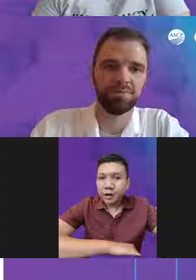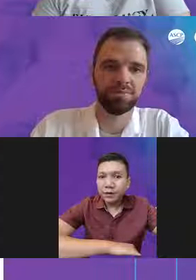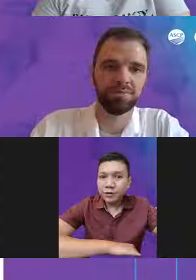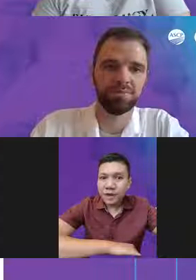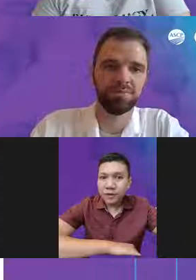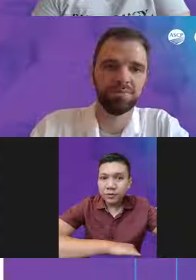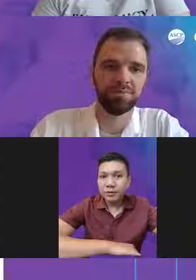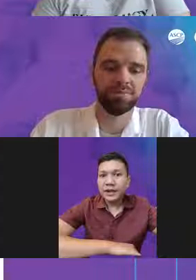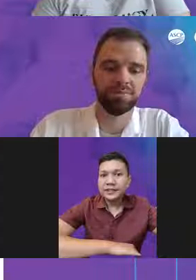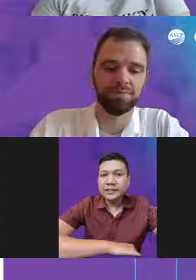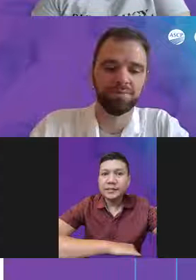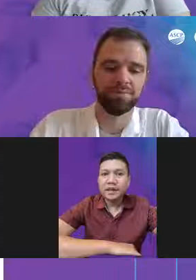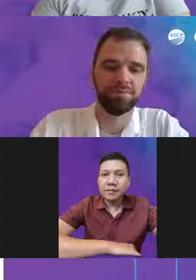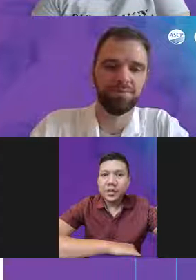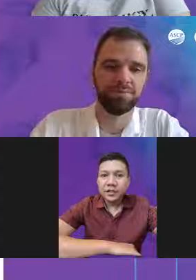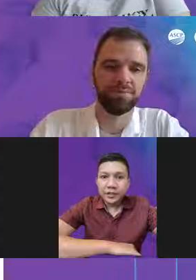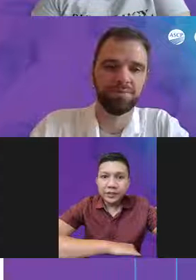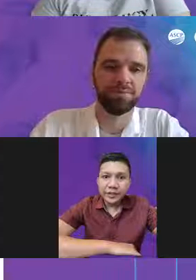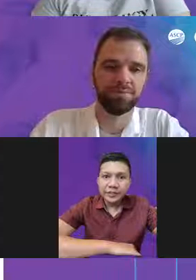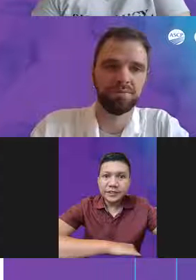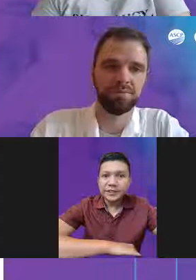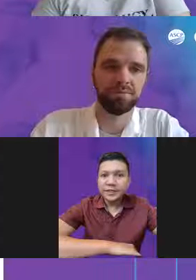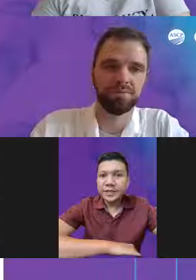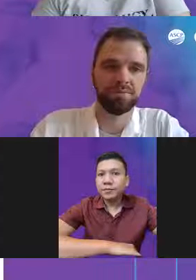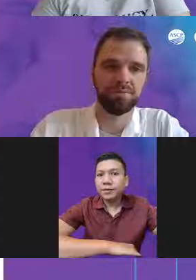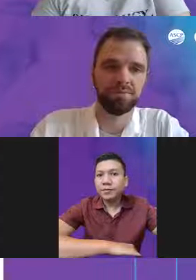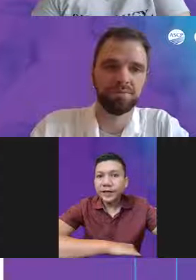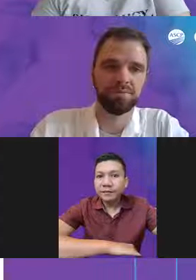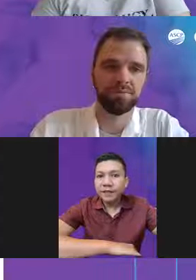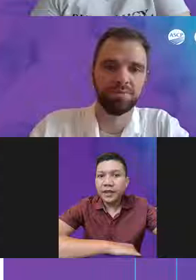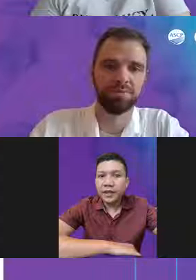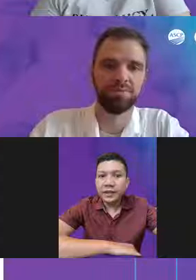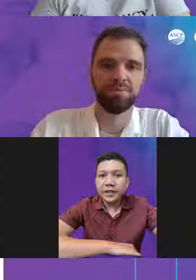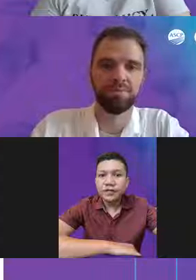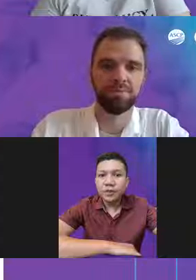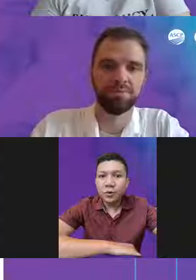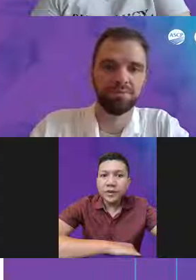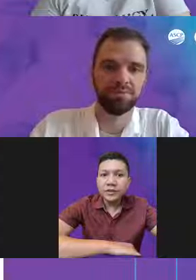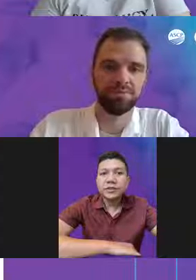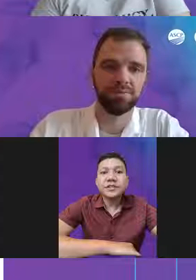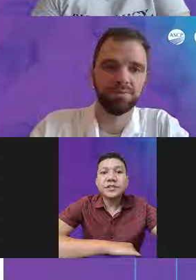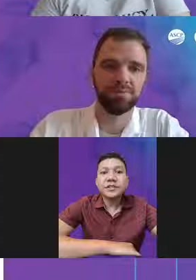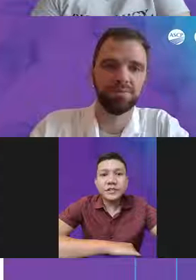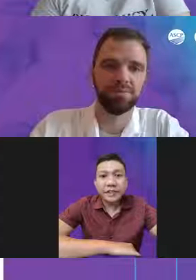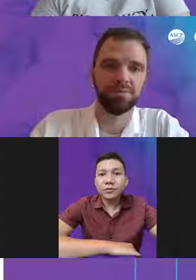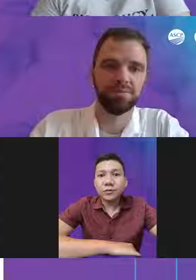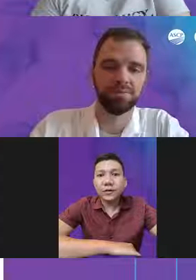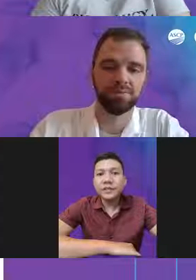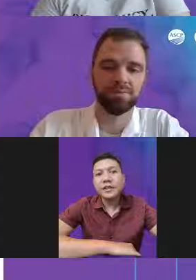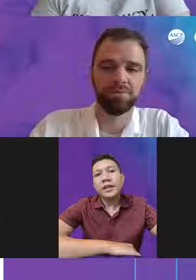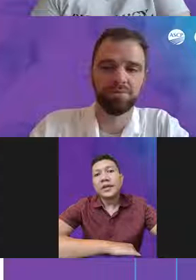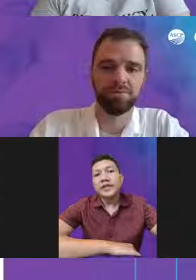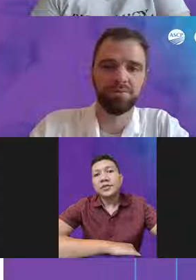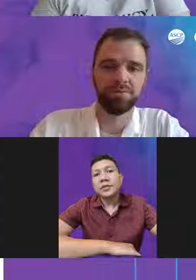have a polychromatic normal blast. The nucleus is deep purple red and it's open to condensed